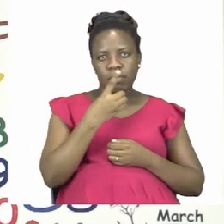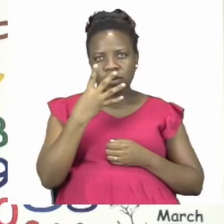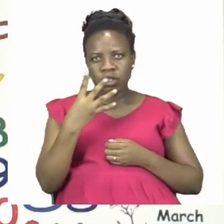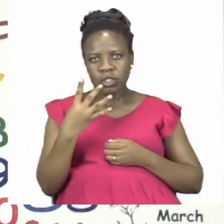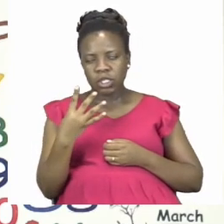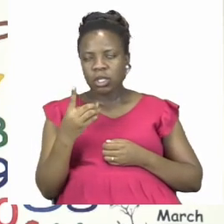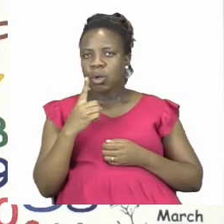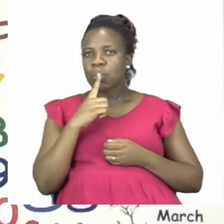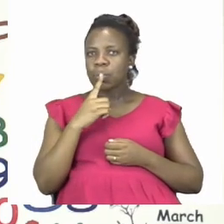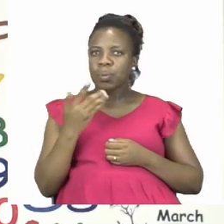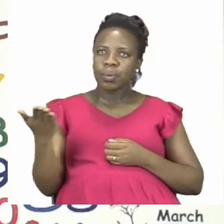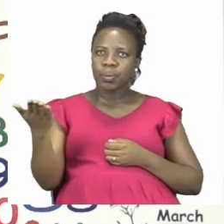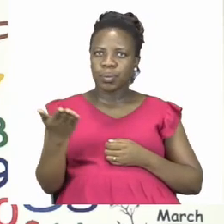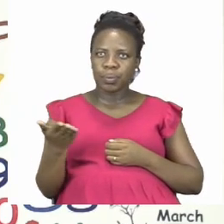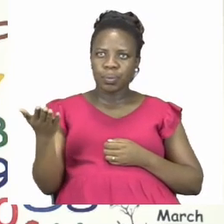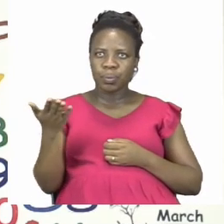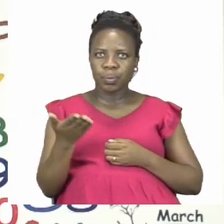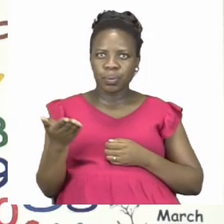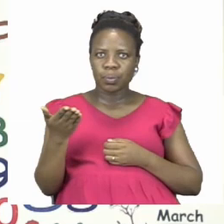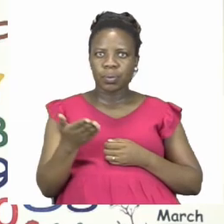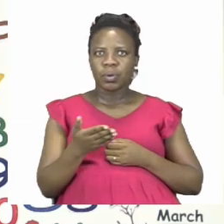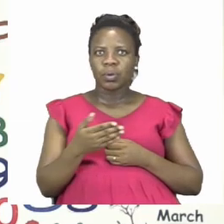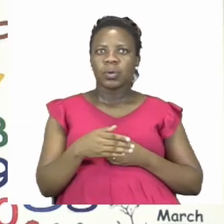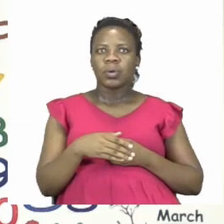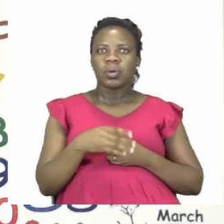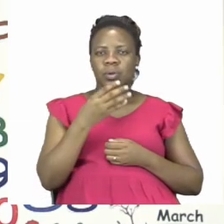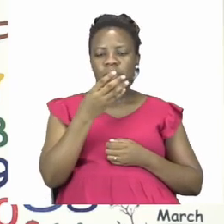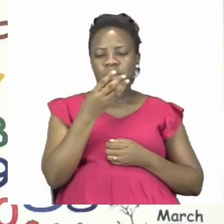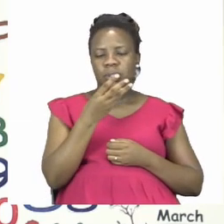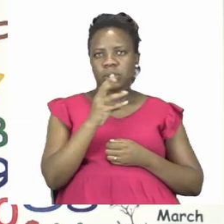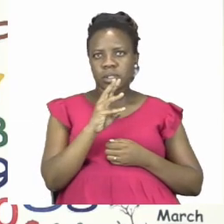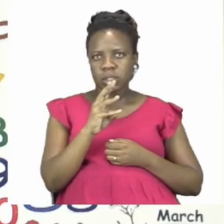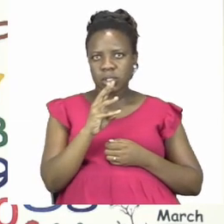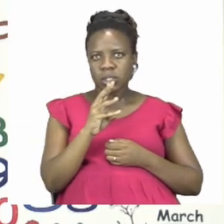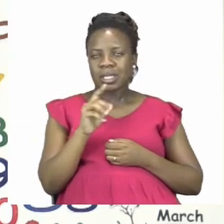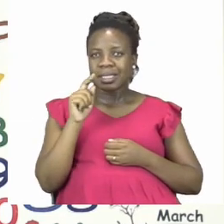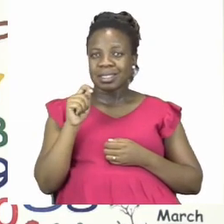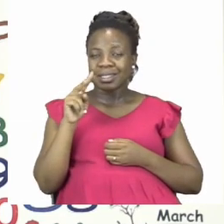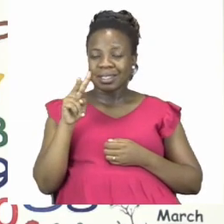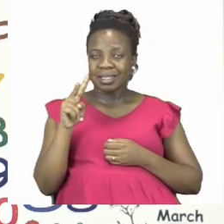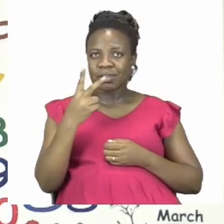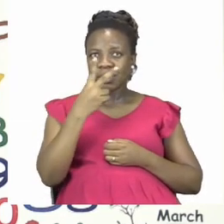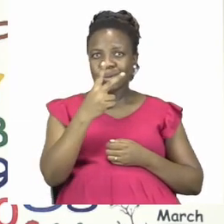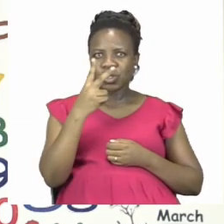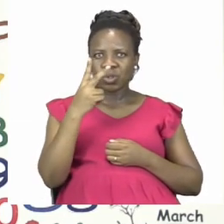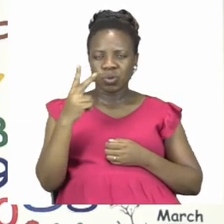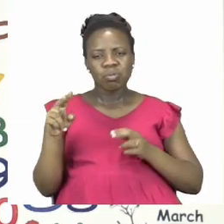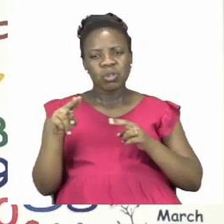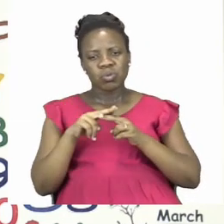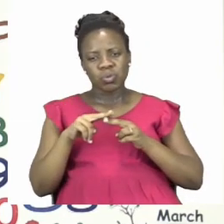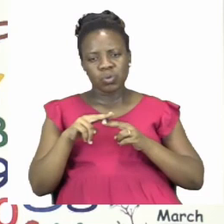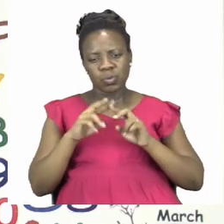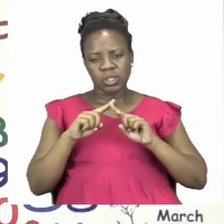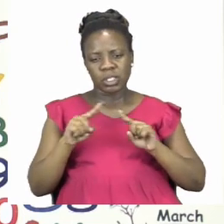different colors? You can see that I have tried to make mine different colors as well. Now, as you are drawing,